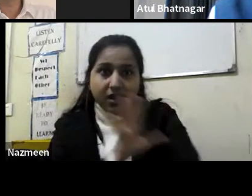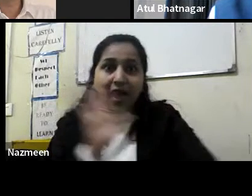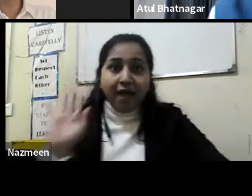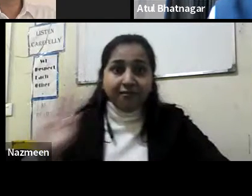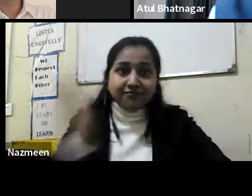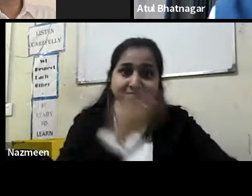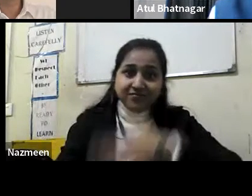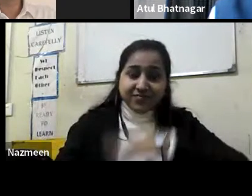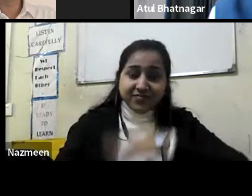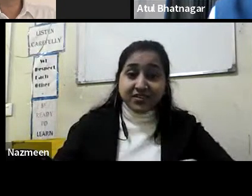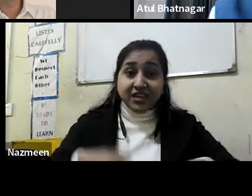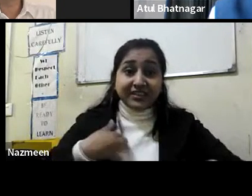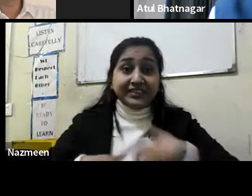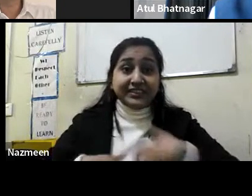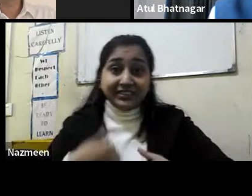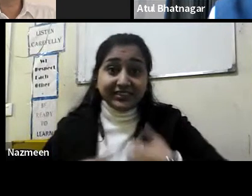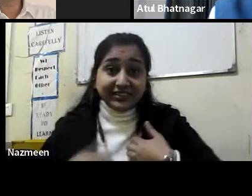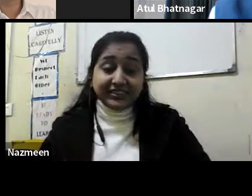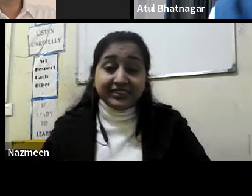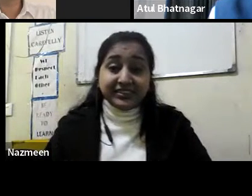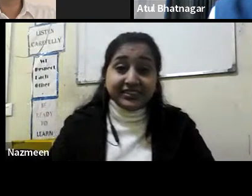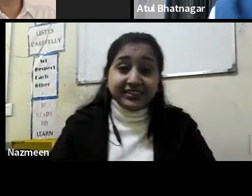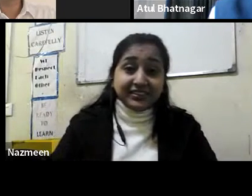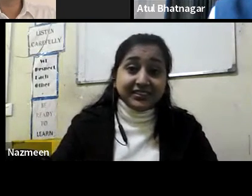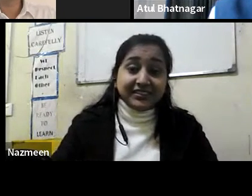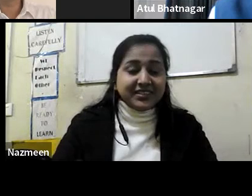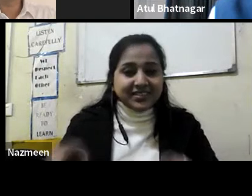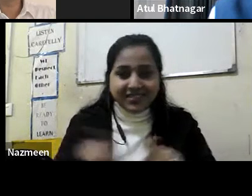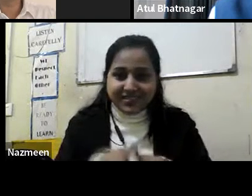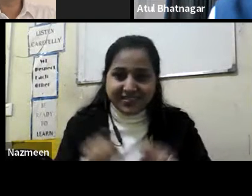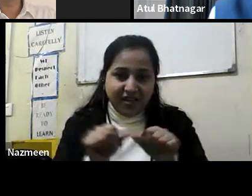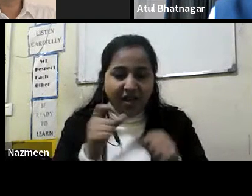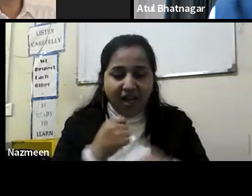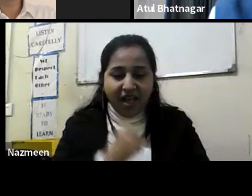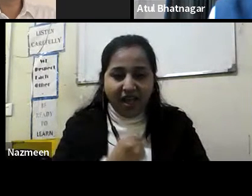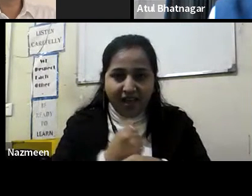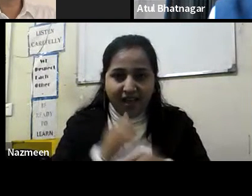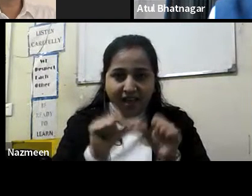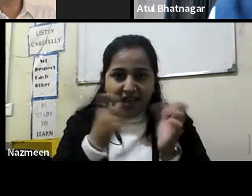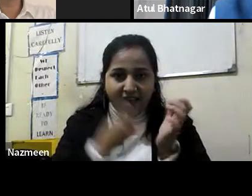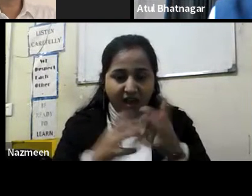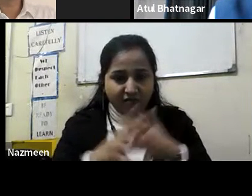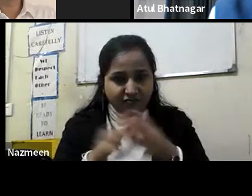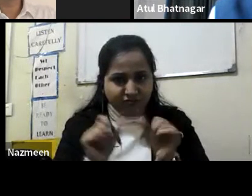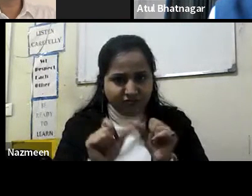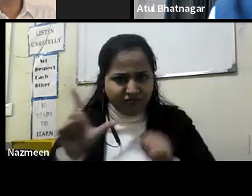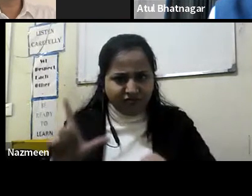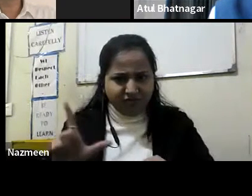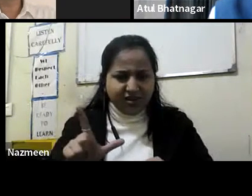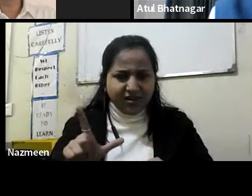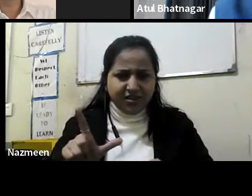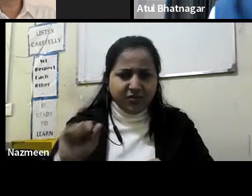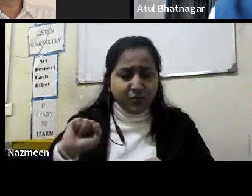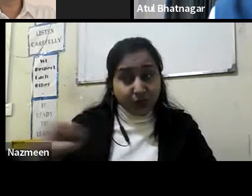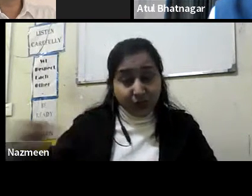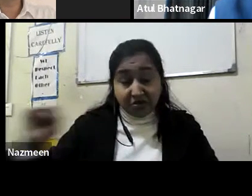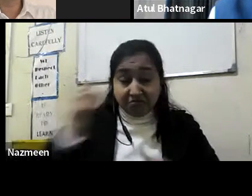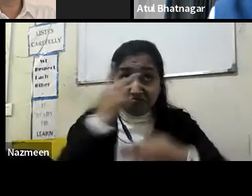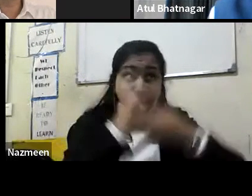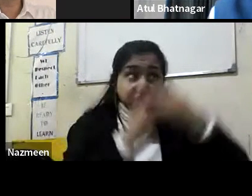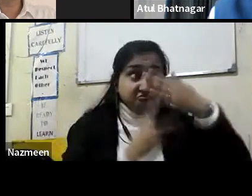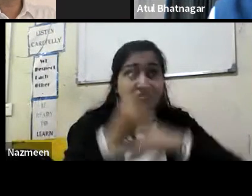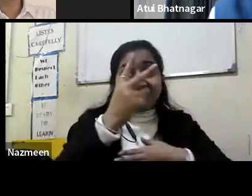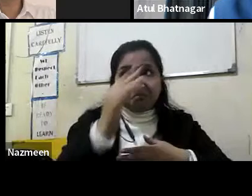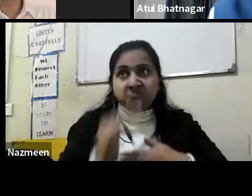The inspiration, from people like Dr. Agarwal, goes a longer way. Like you rightly mentioned, he has a greater vision than any of us.